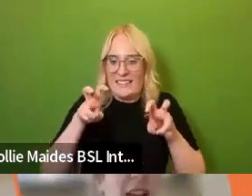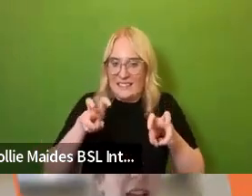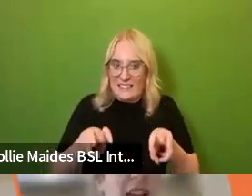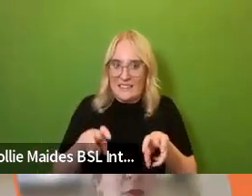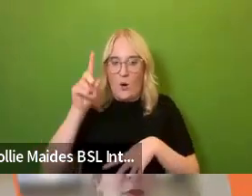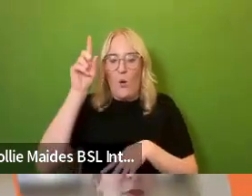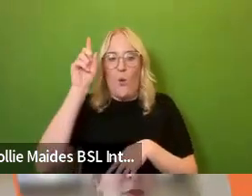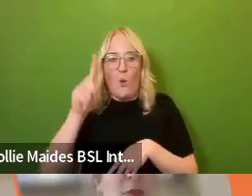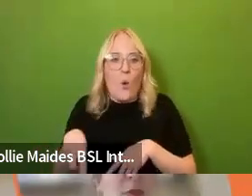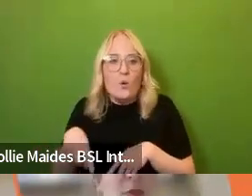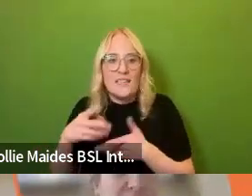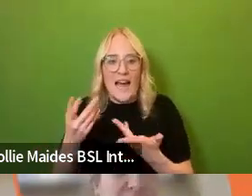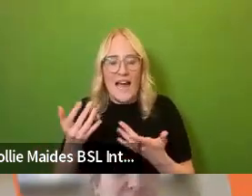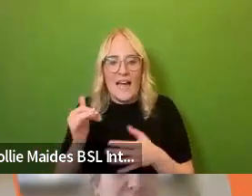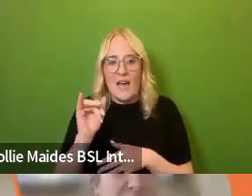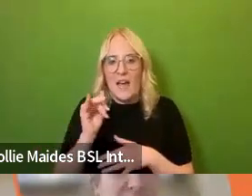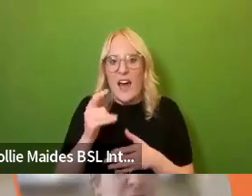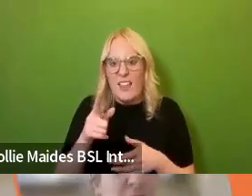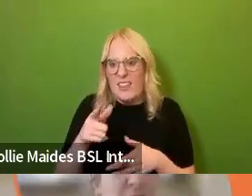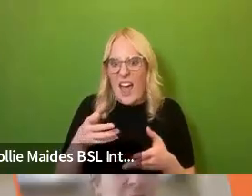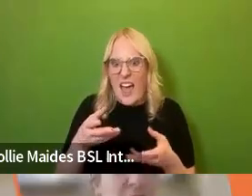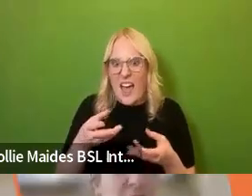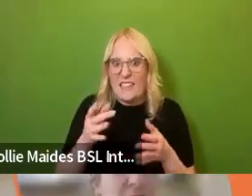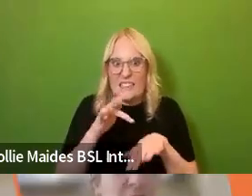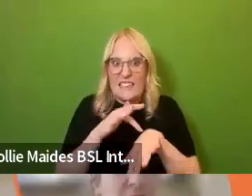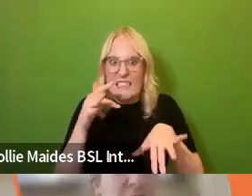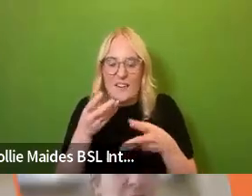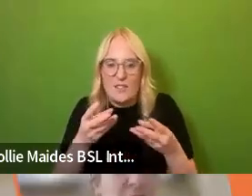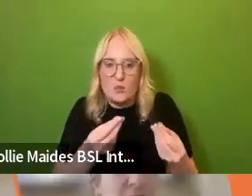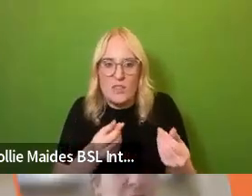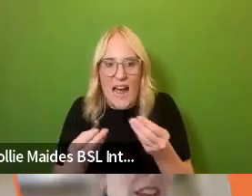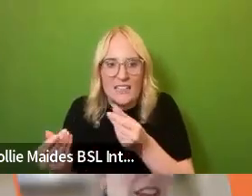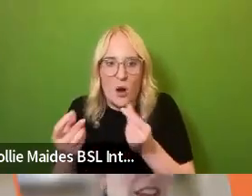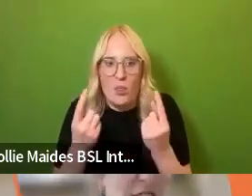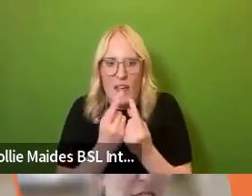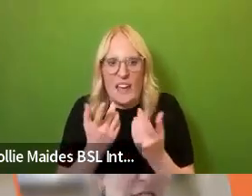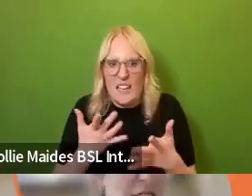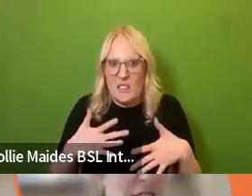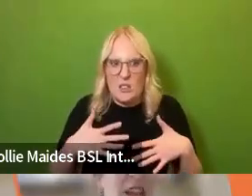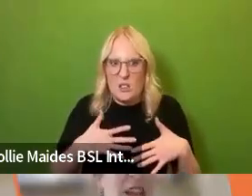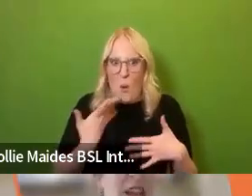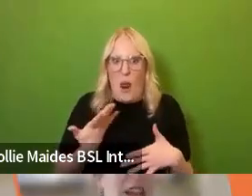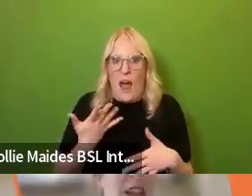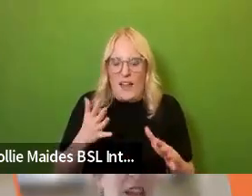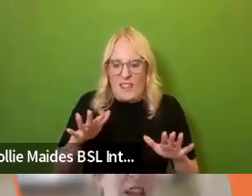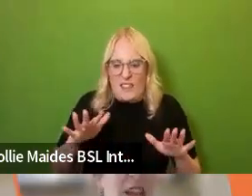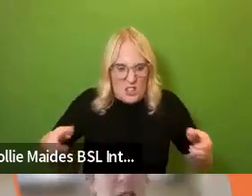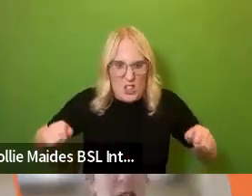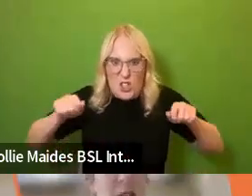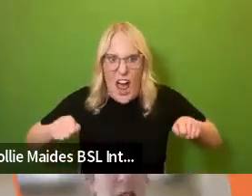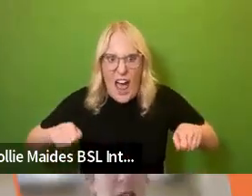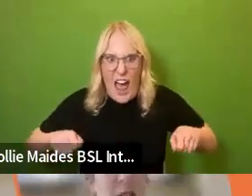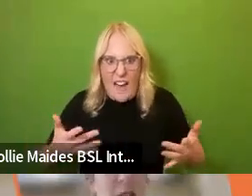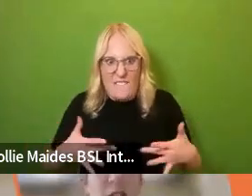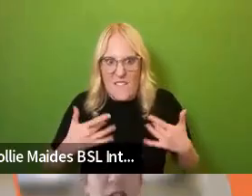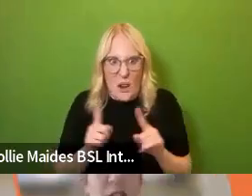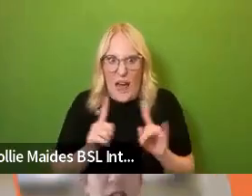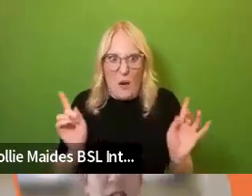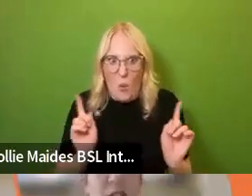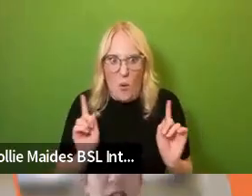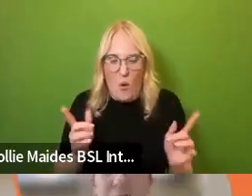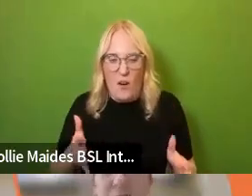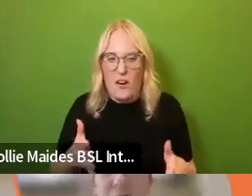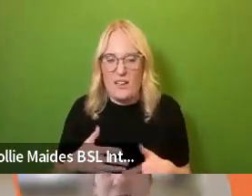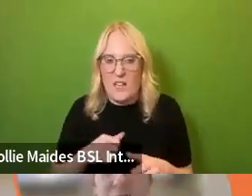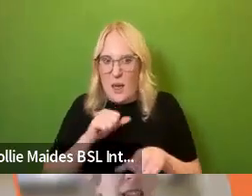they might have been processing that tactile, so that touch, so sitting in the chair, the back of the chair, they might have been processing that information as well, so